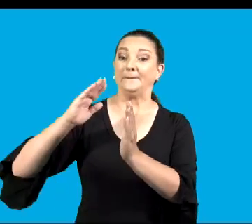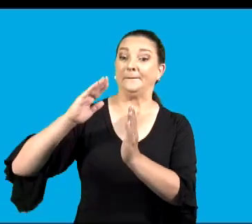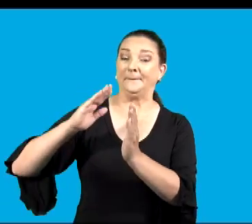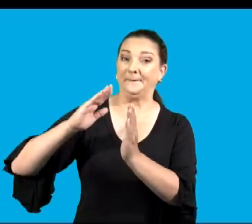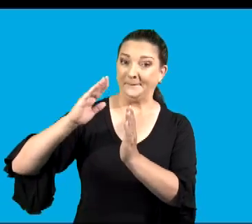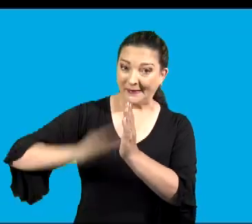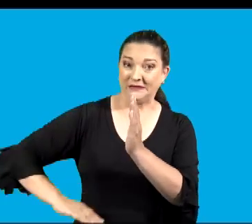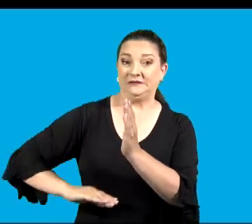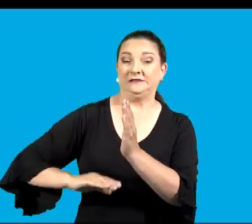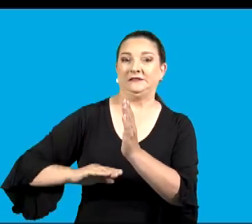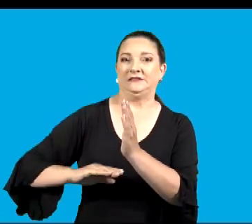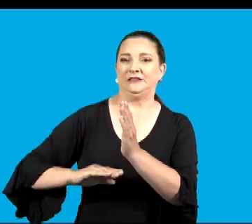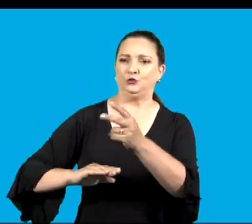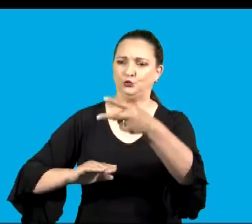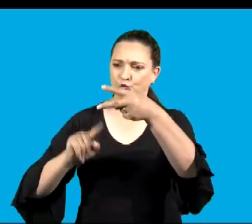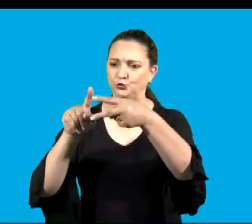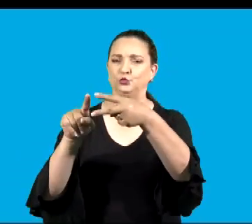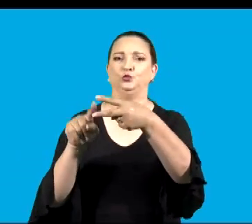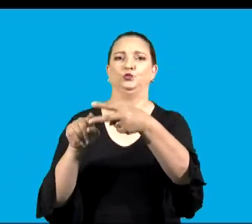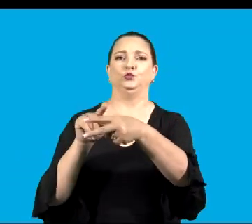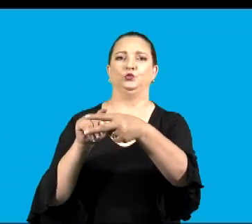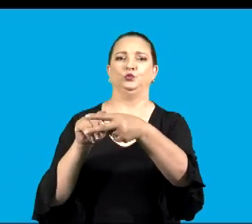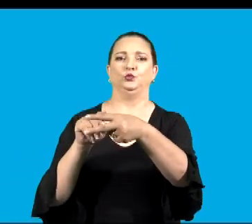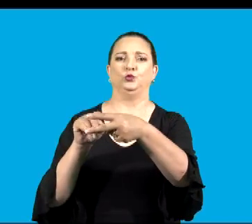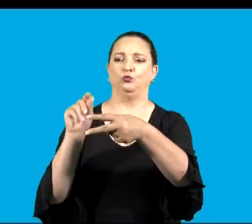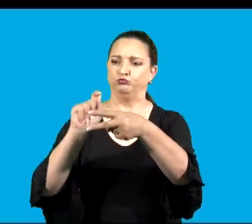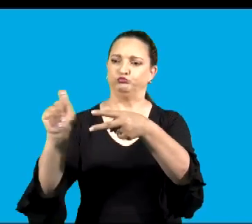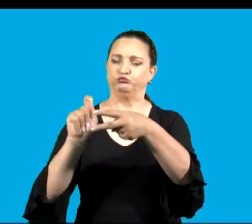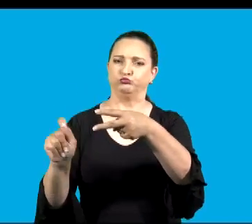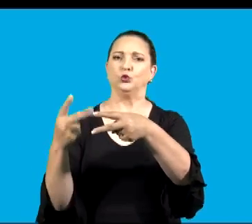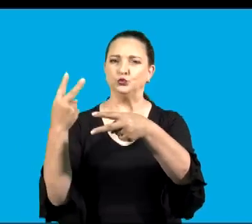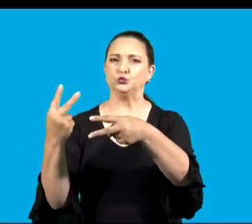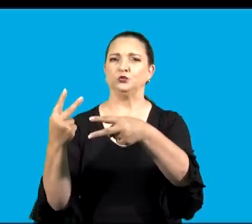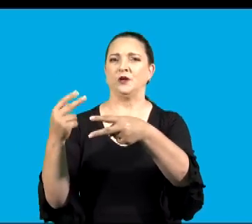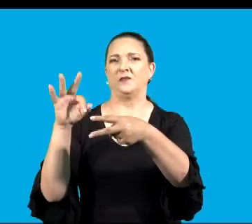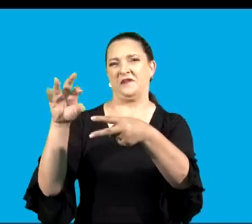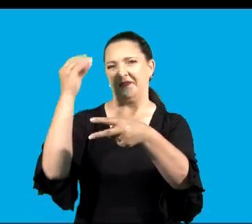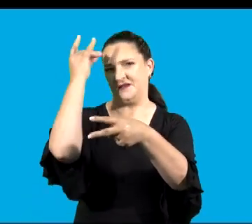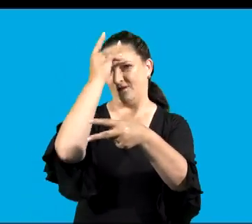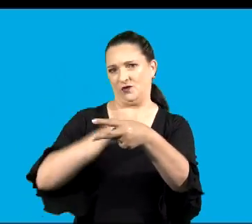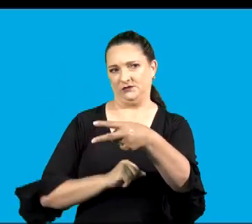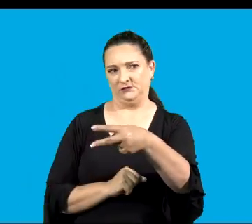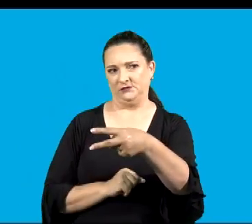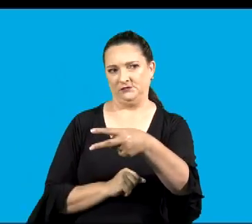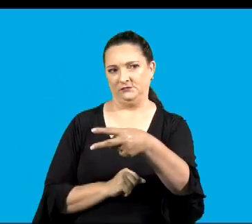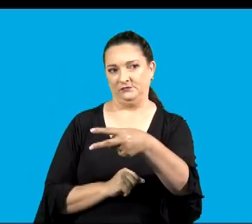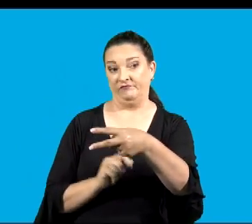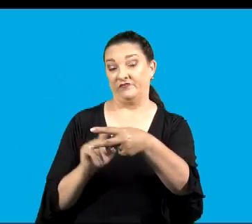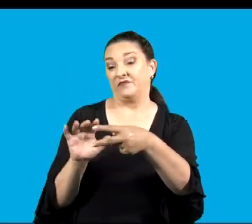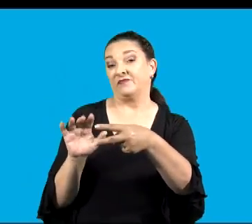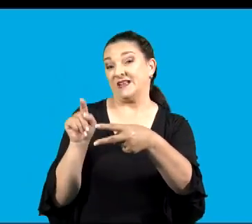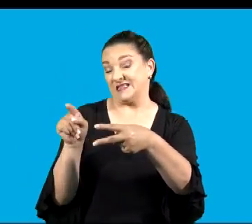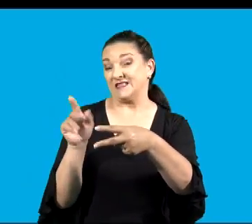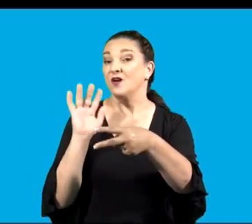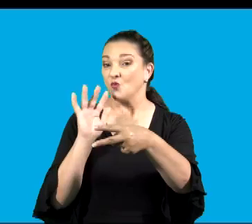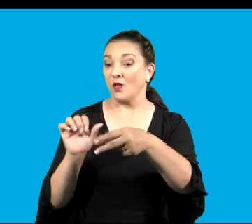the penalty for late payment twice on 30 March. There it is. They will correct it